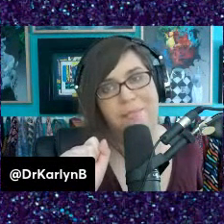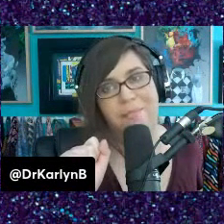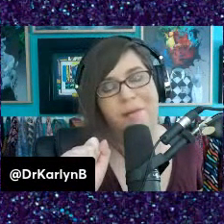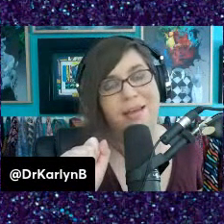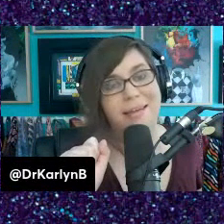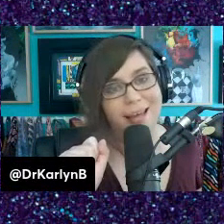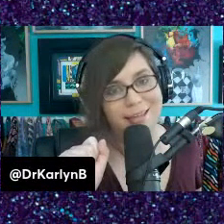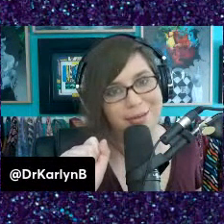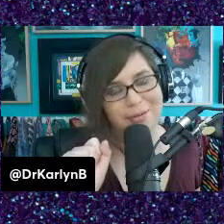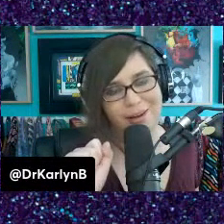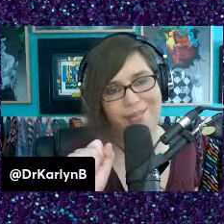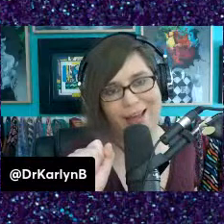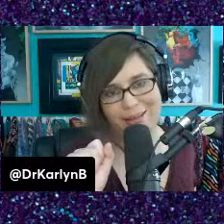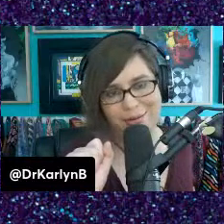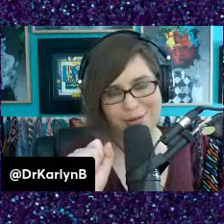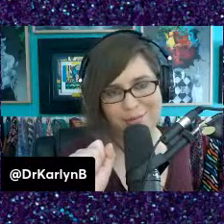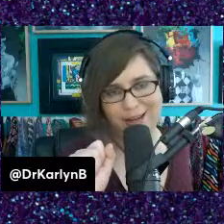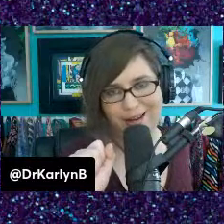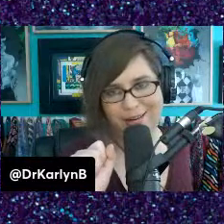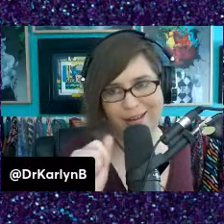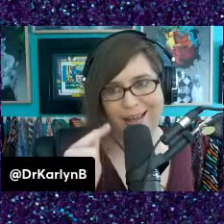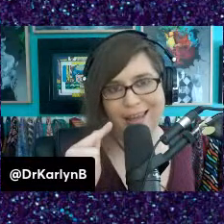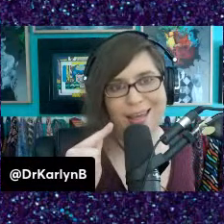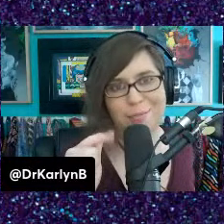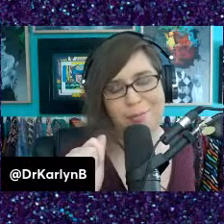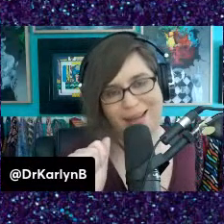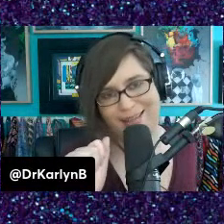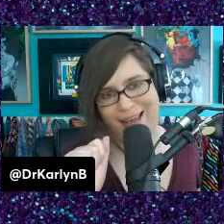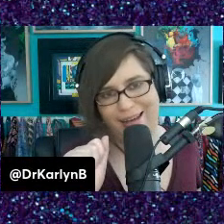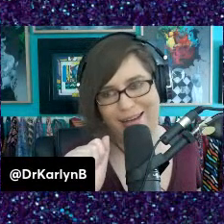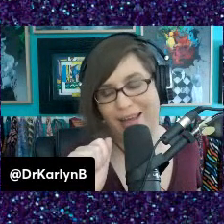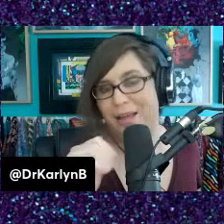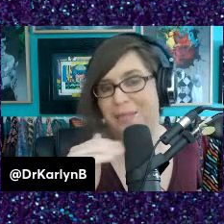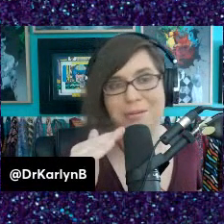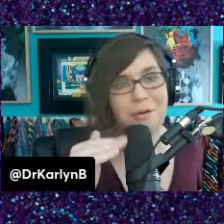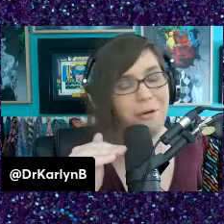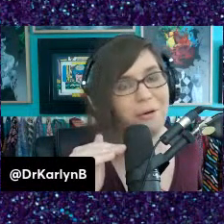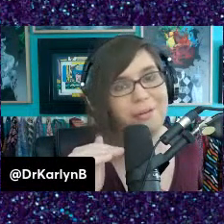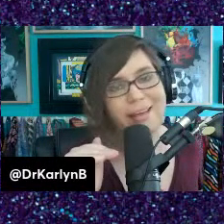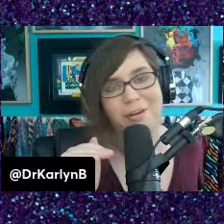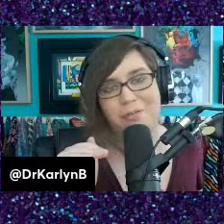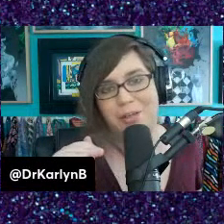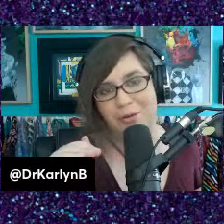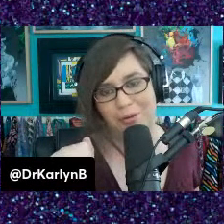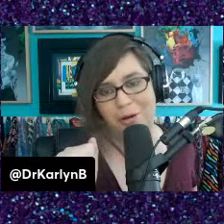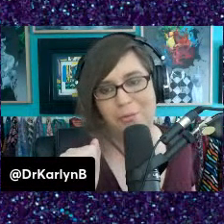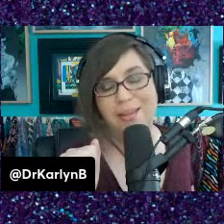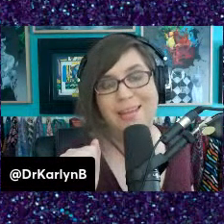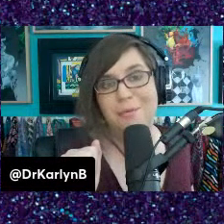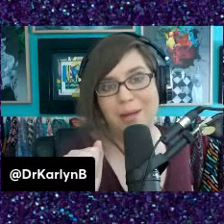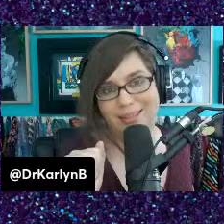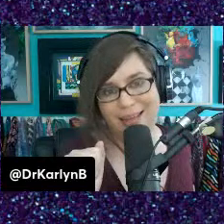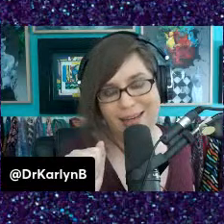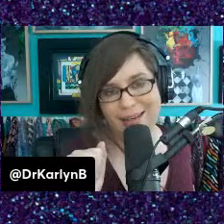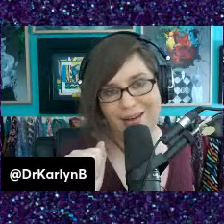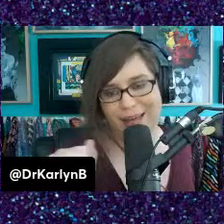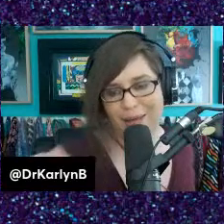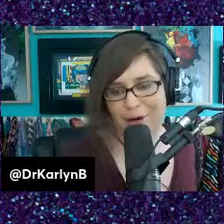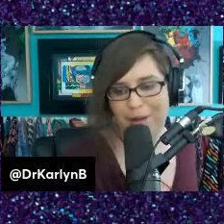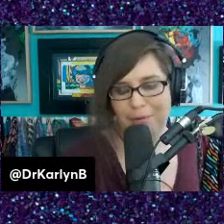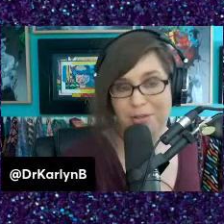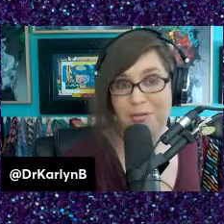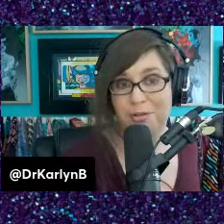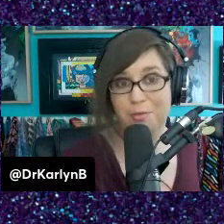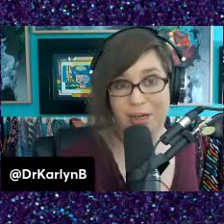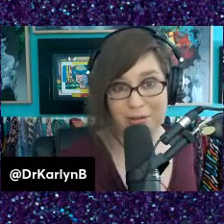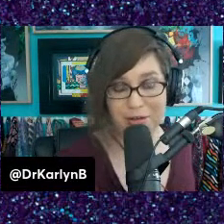Saturday, guess who's on that YouTube channel? Ibram X. Kendi. There's a whole interview with Ibram X. Kendi on